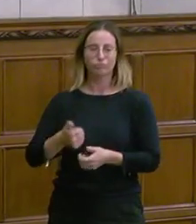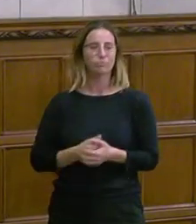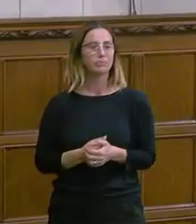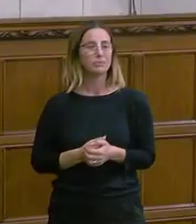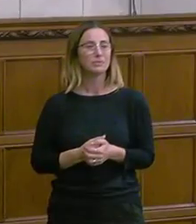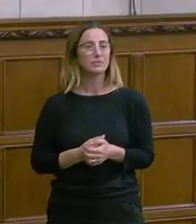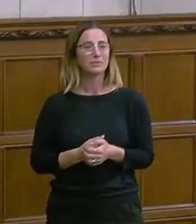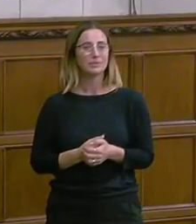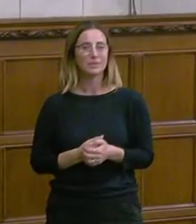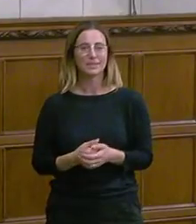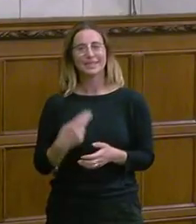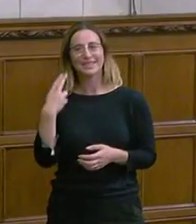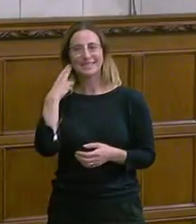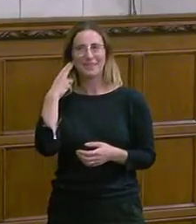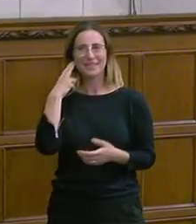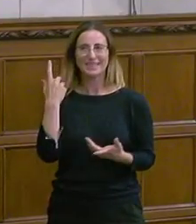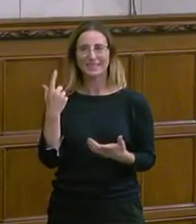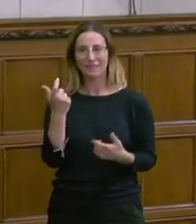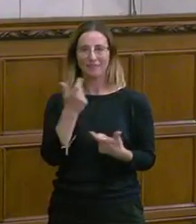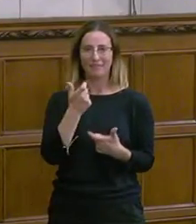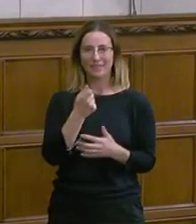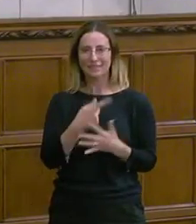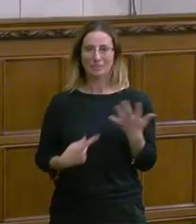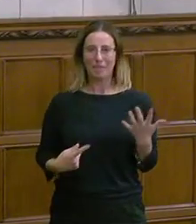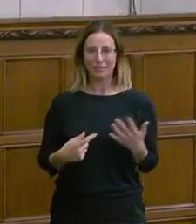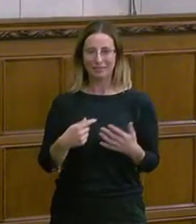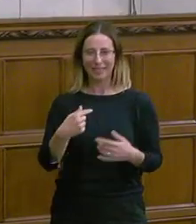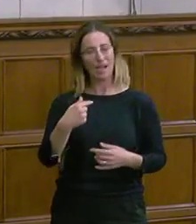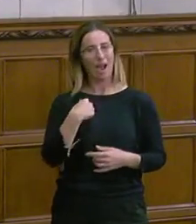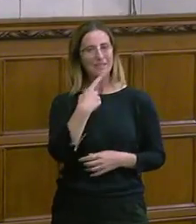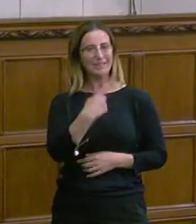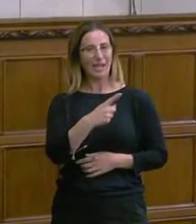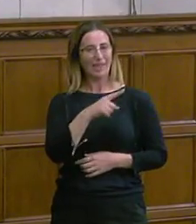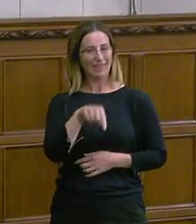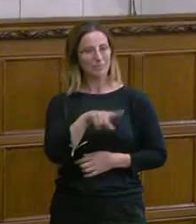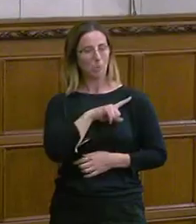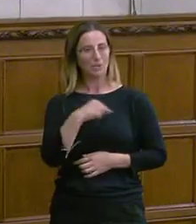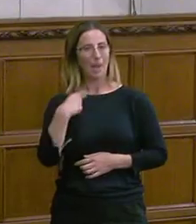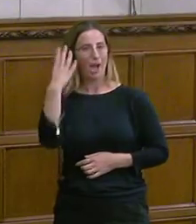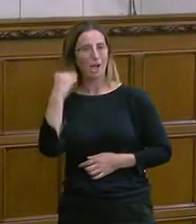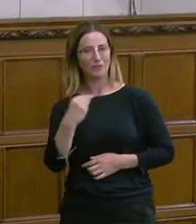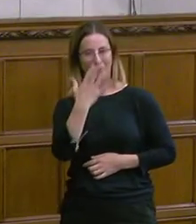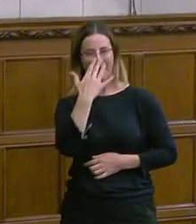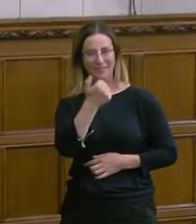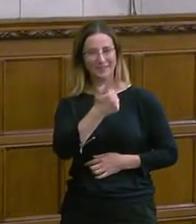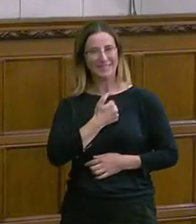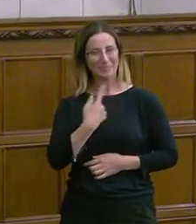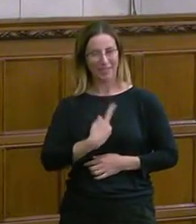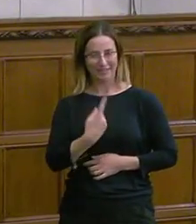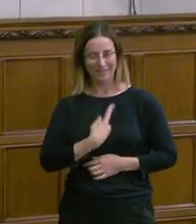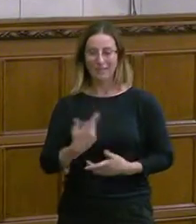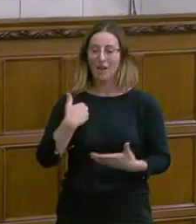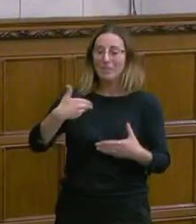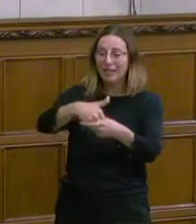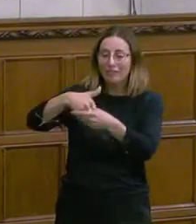Deafness is a funny disability, and I say that as someone who's been hard of hearing since I was about 6. I've been involved for many, many years in